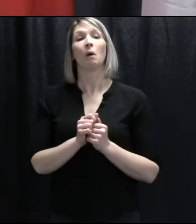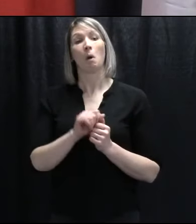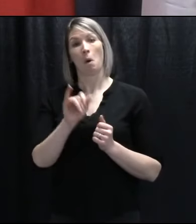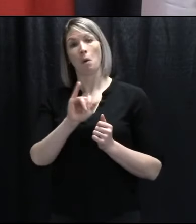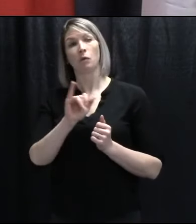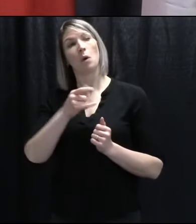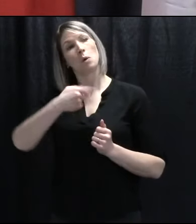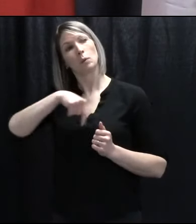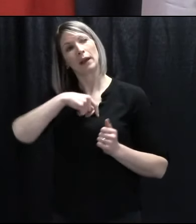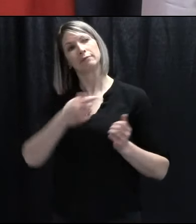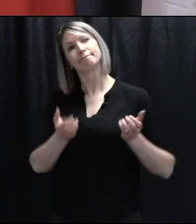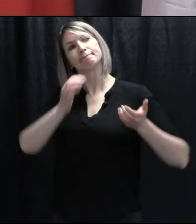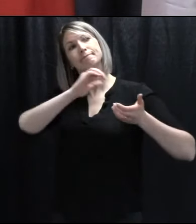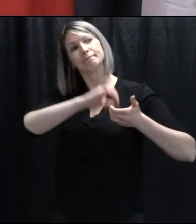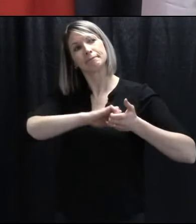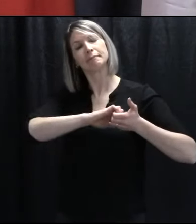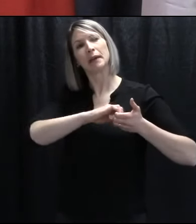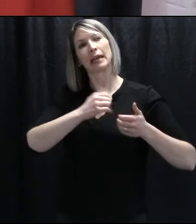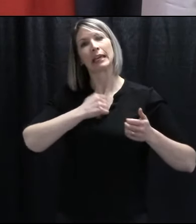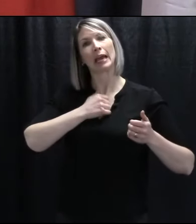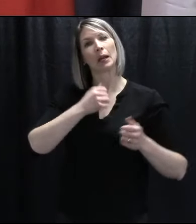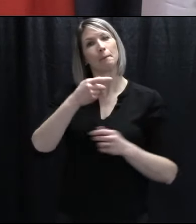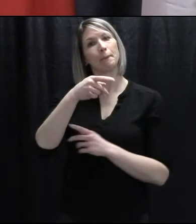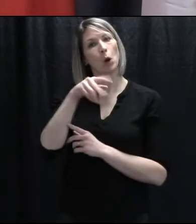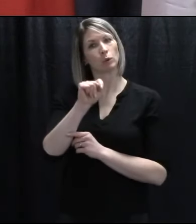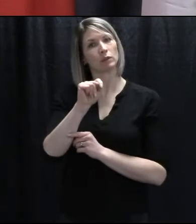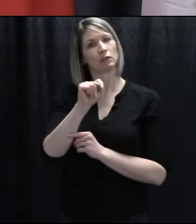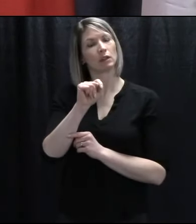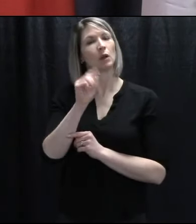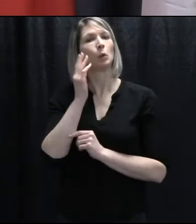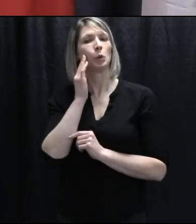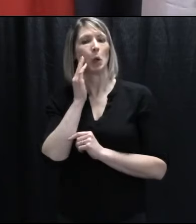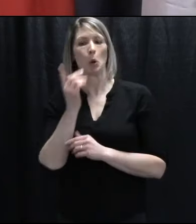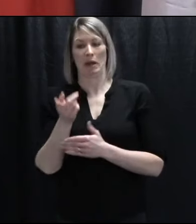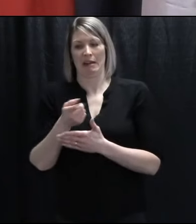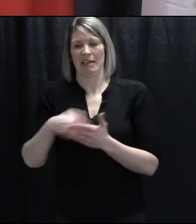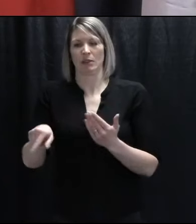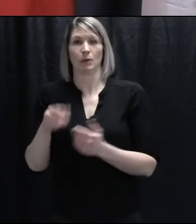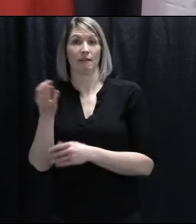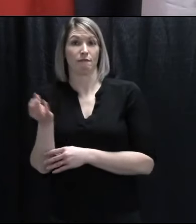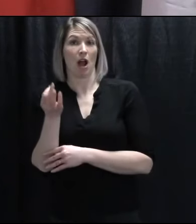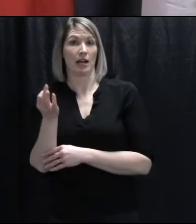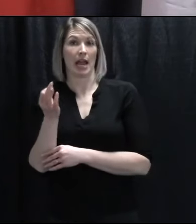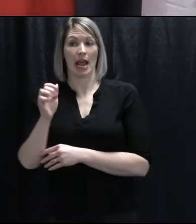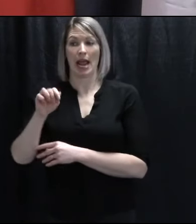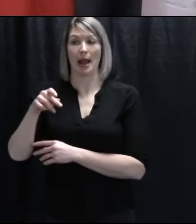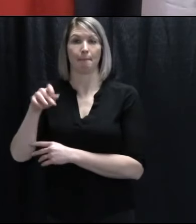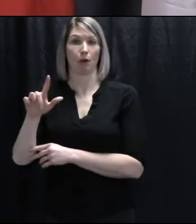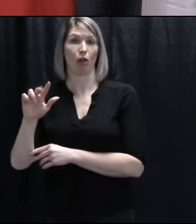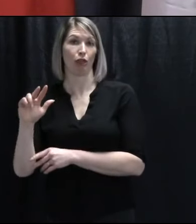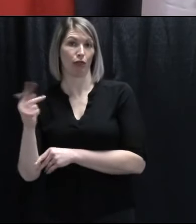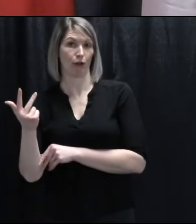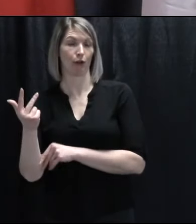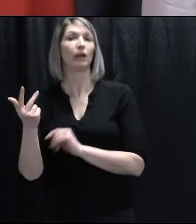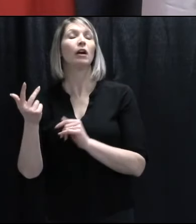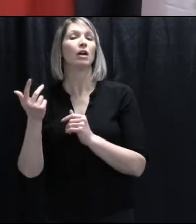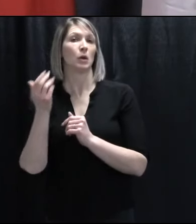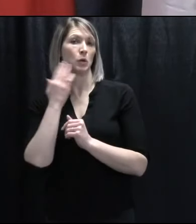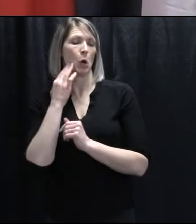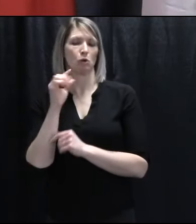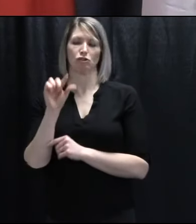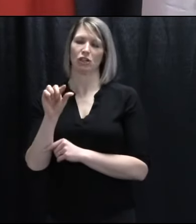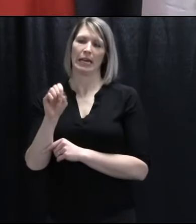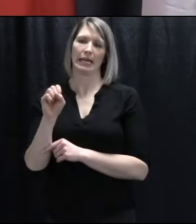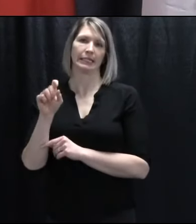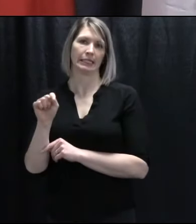also recognize that by April the 3rd, which will be late next week, that GST checks, which would include the provincial portion